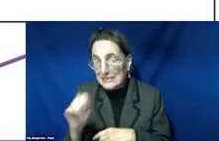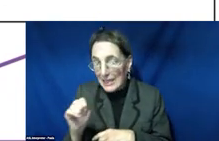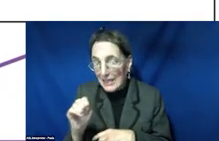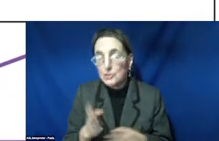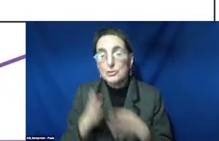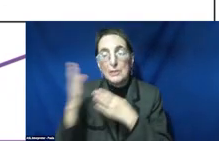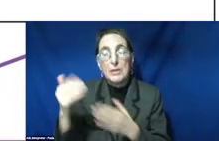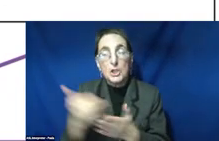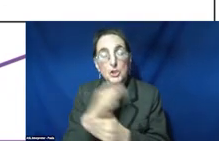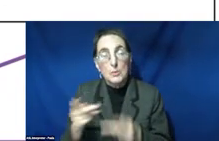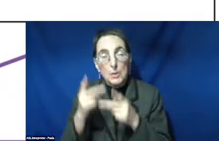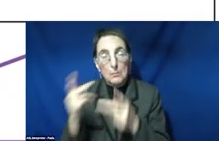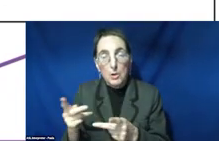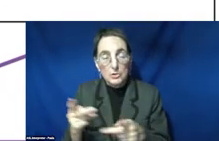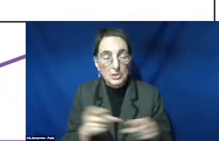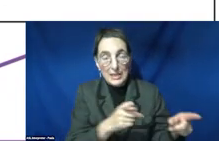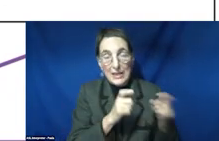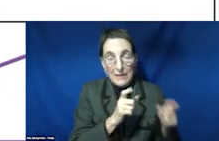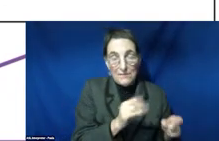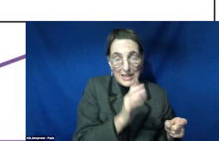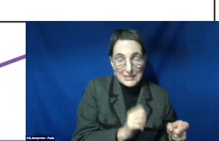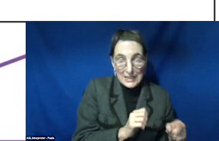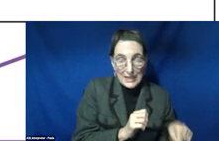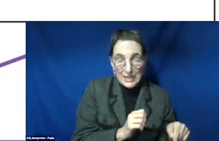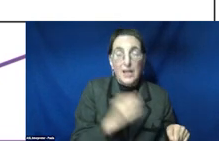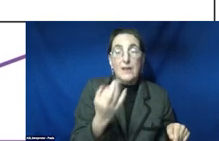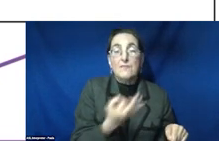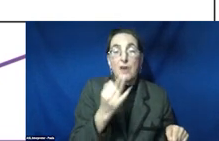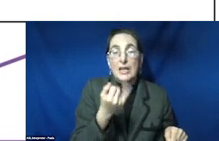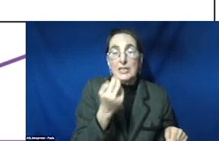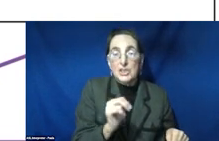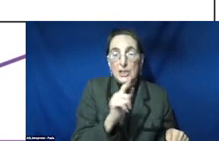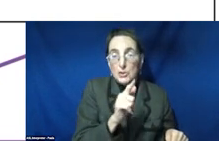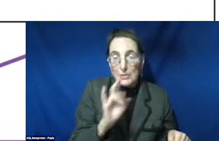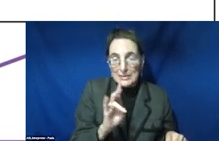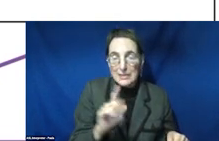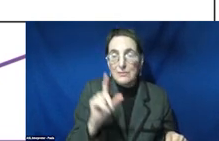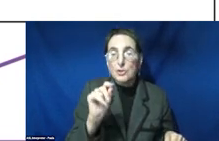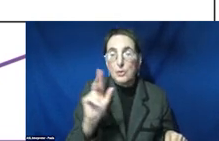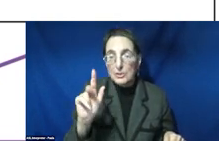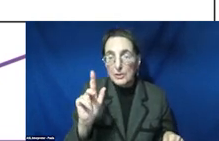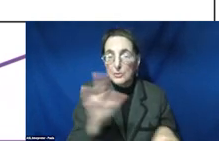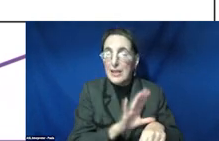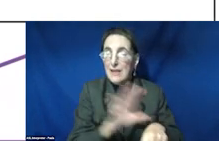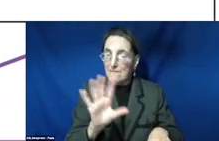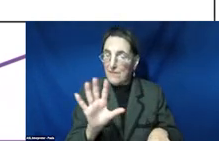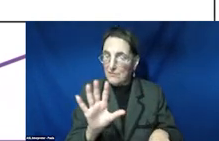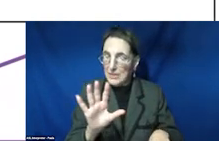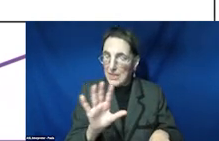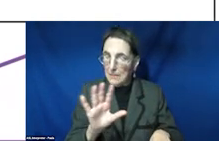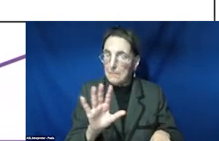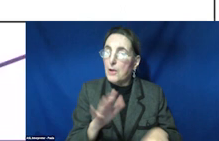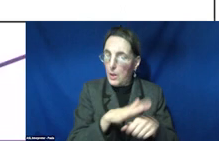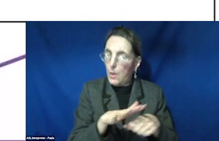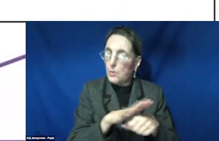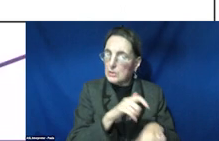proposal in Fastlane will be Friday, January 27th, 2023 at 5 p.m. submitters local time.